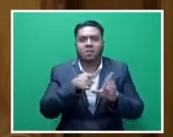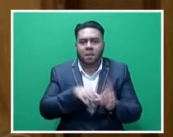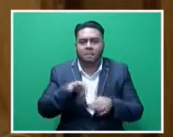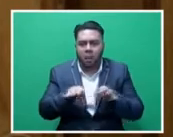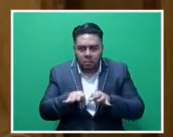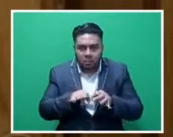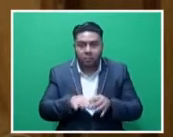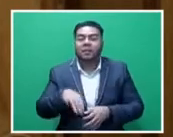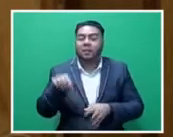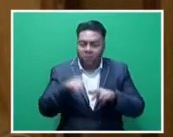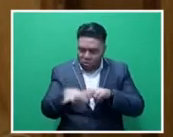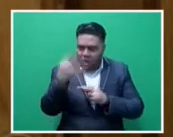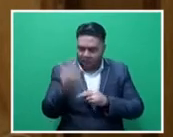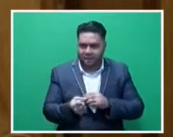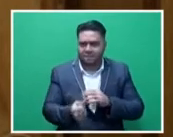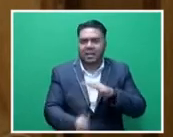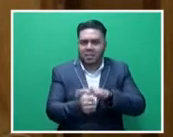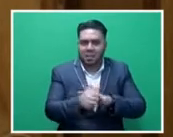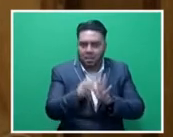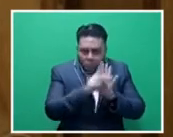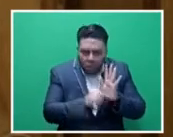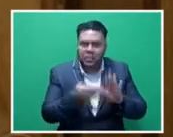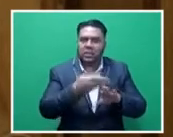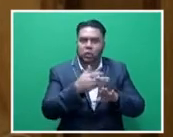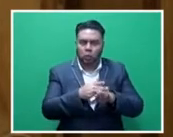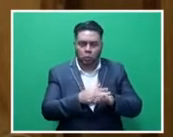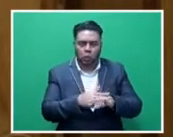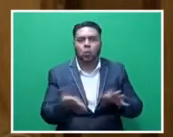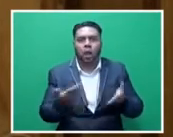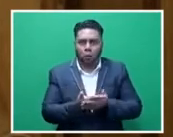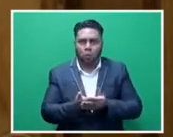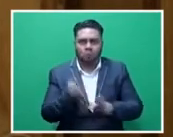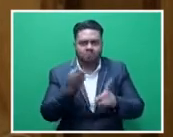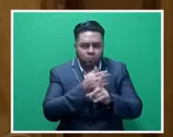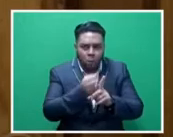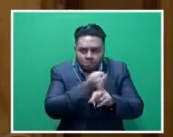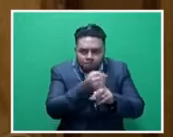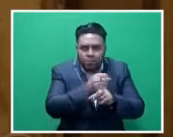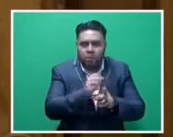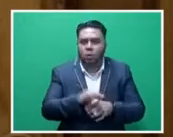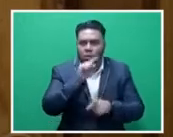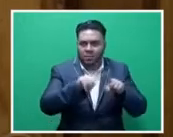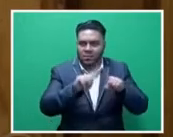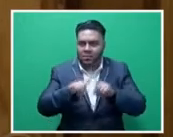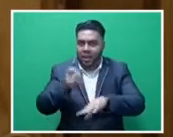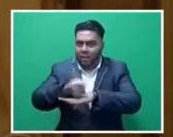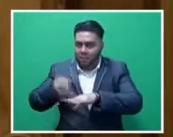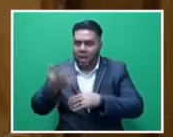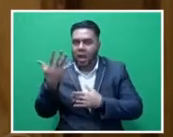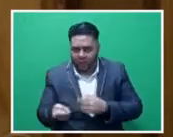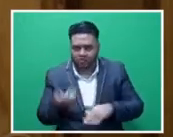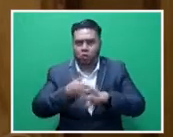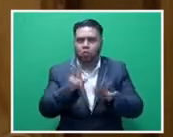has accessibility policy that exists throughout relevant government institutions, again, as mentioned by my colleagues from this